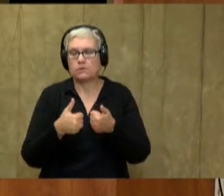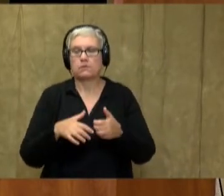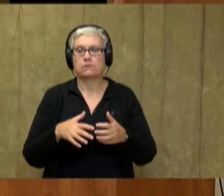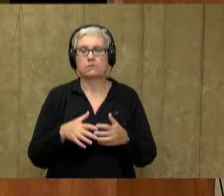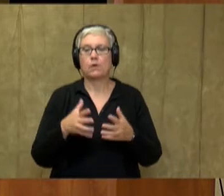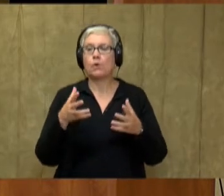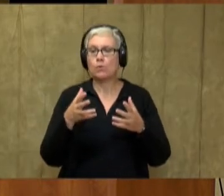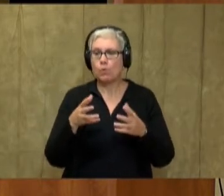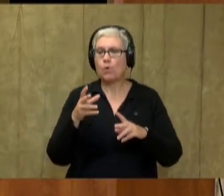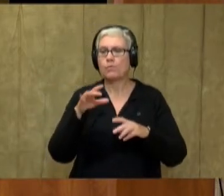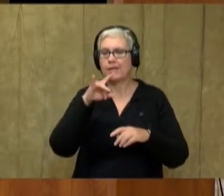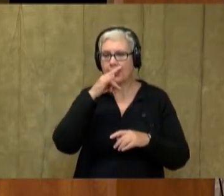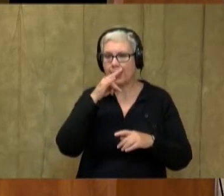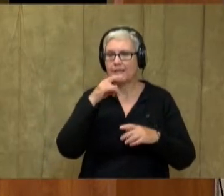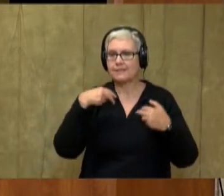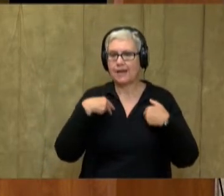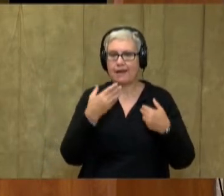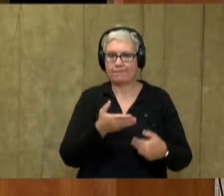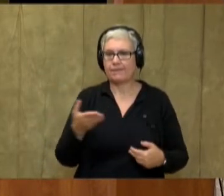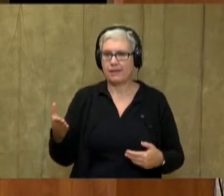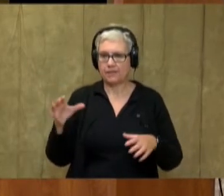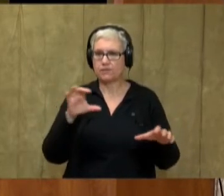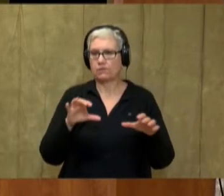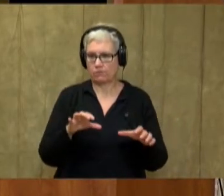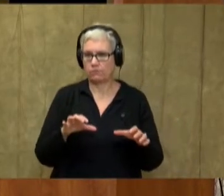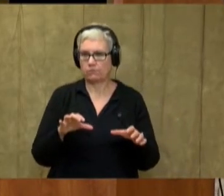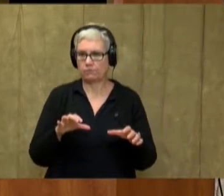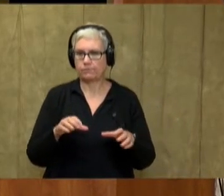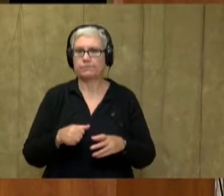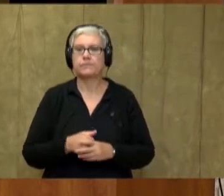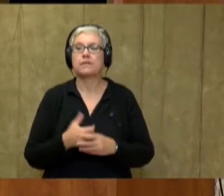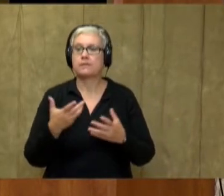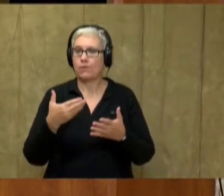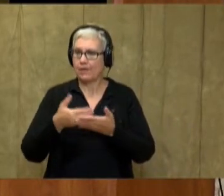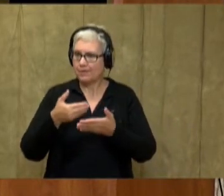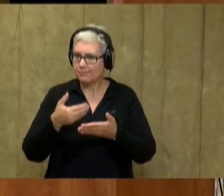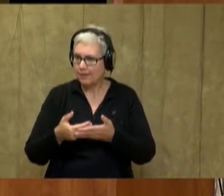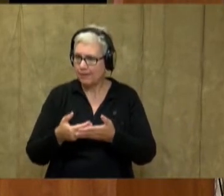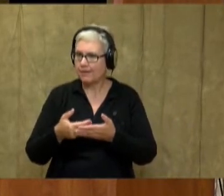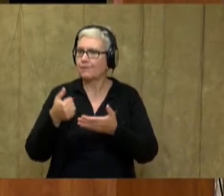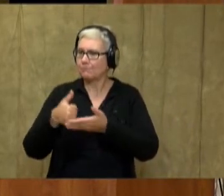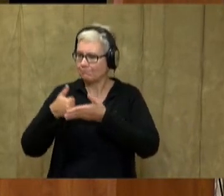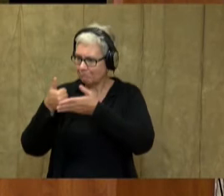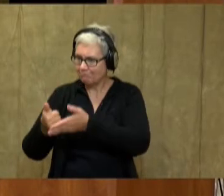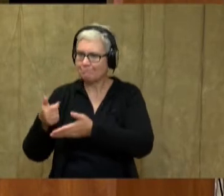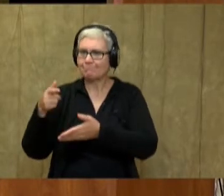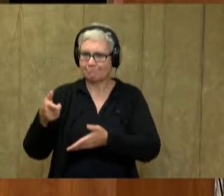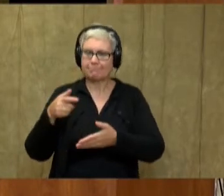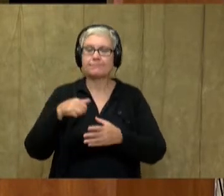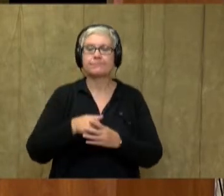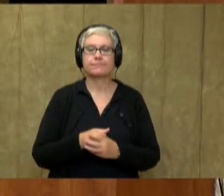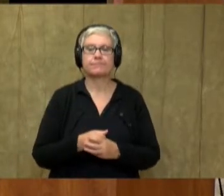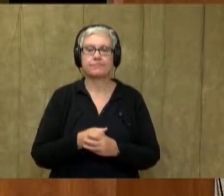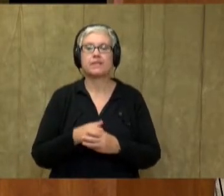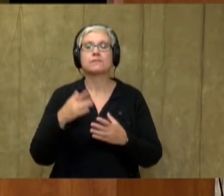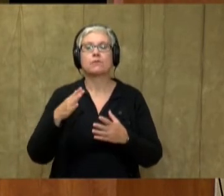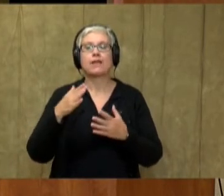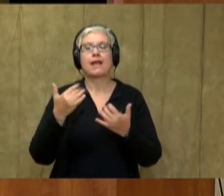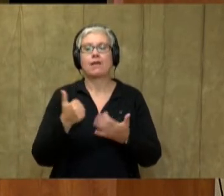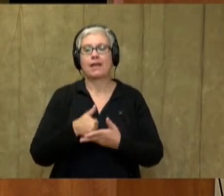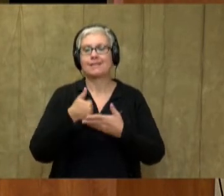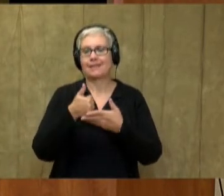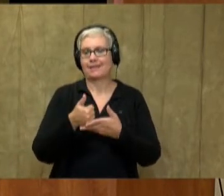do, and this actually will help the kids be able to do that. So let's look how we can turn that into the next